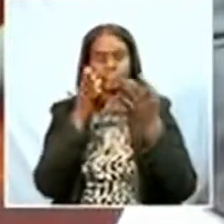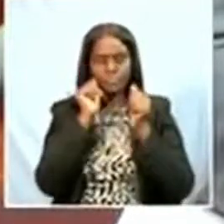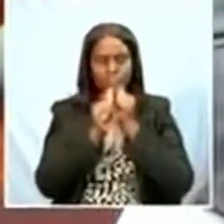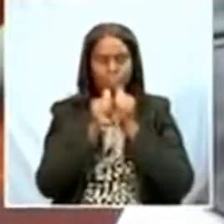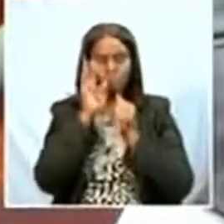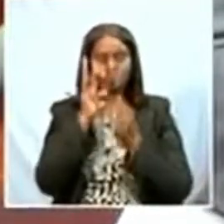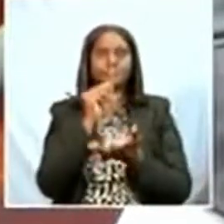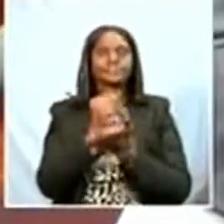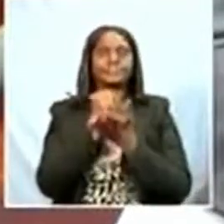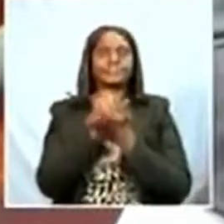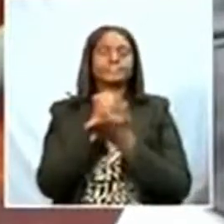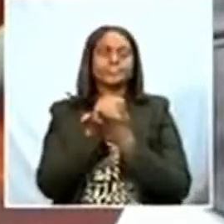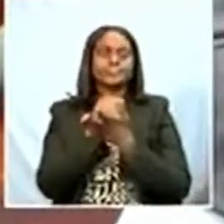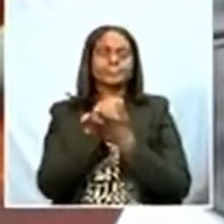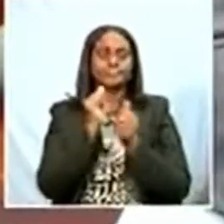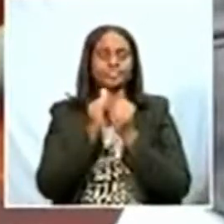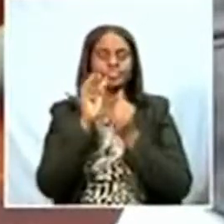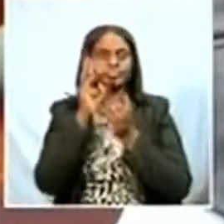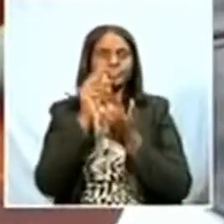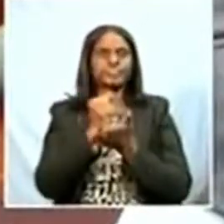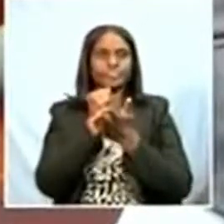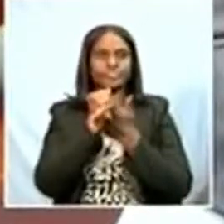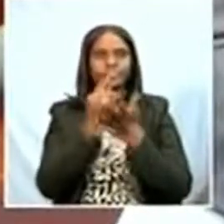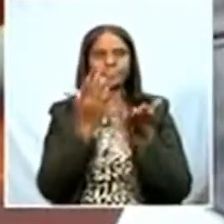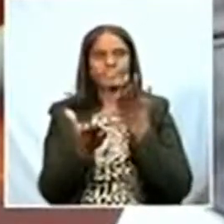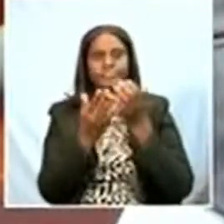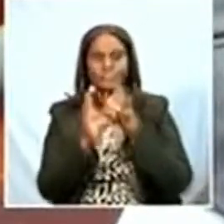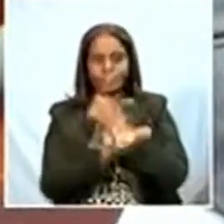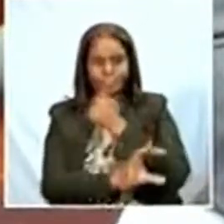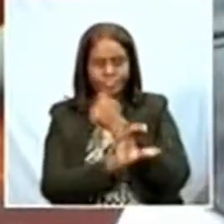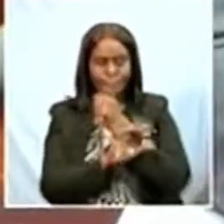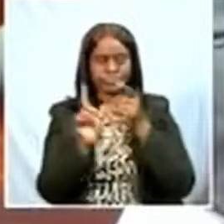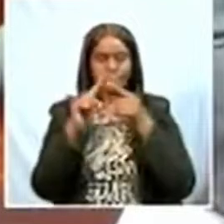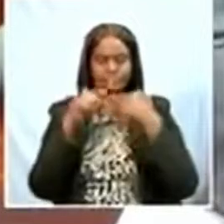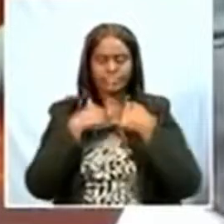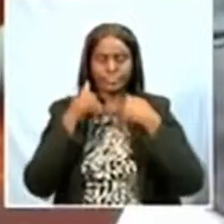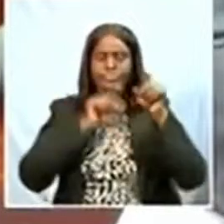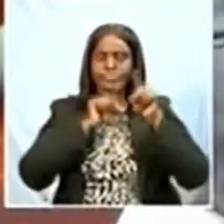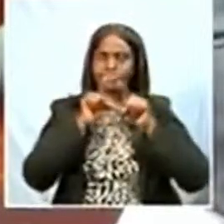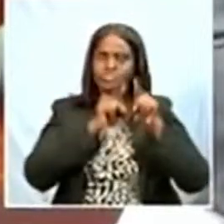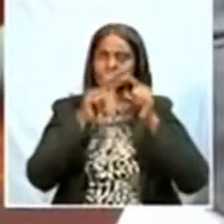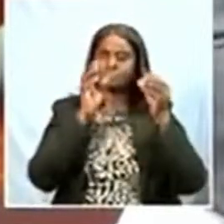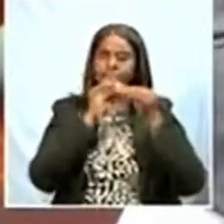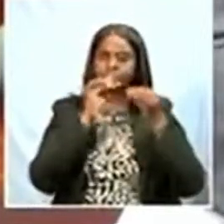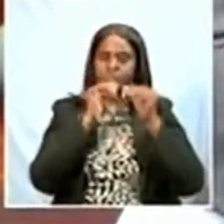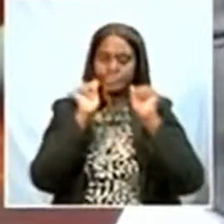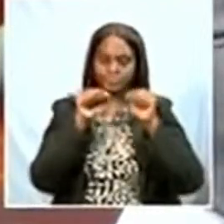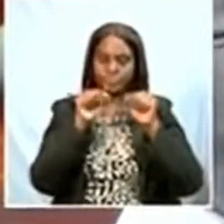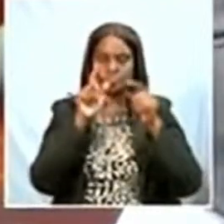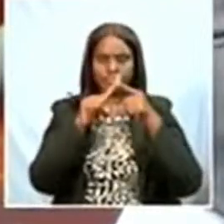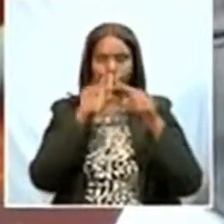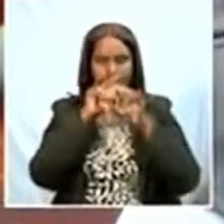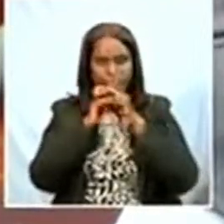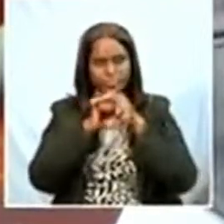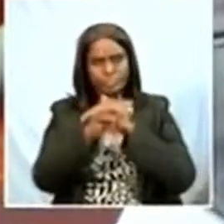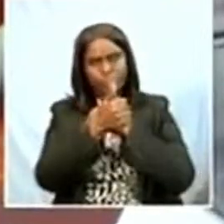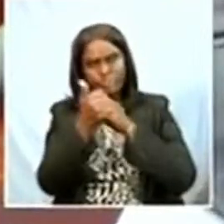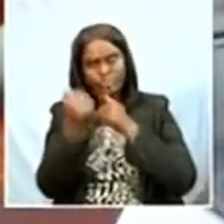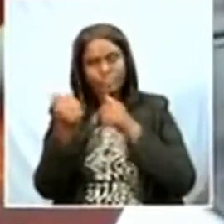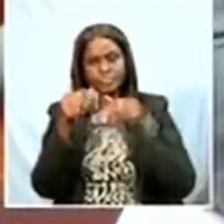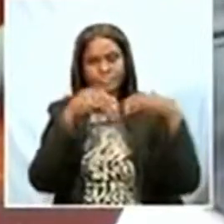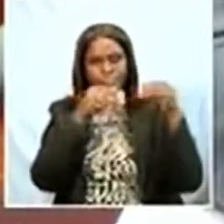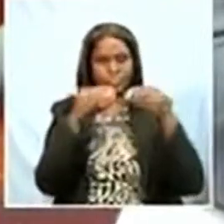help make the country, trigger the competitiveness of the country, able to access other markets in the